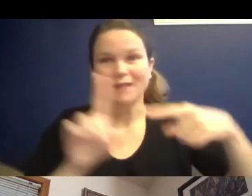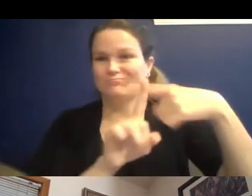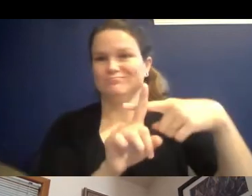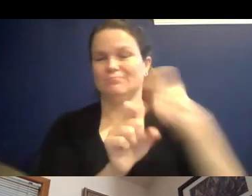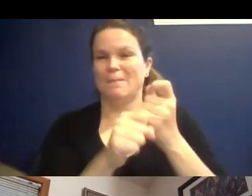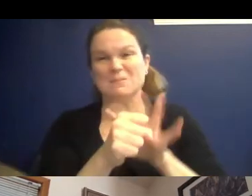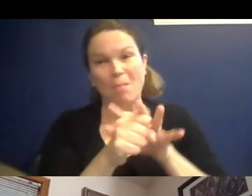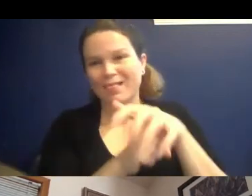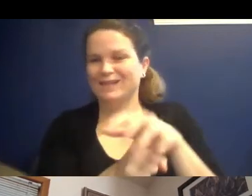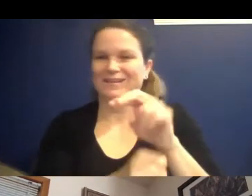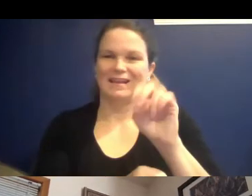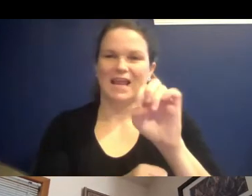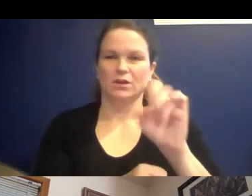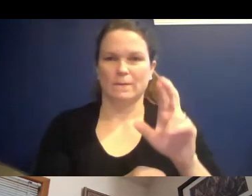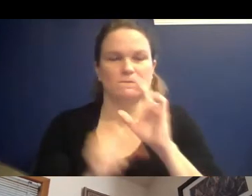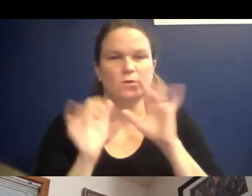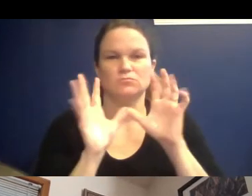butterflies.